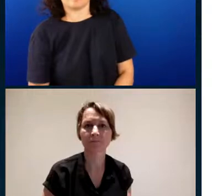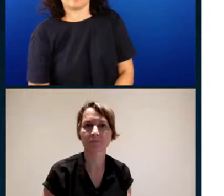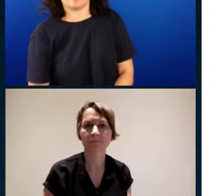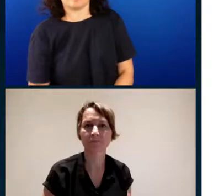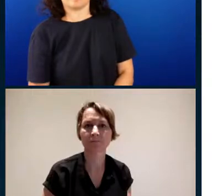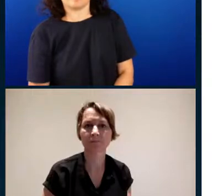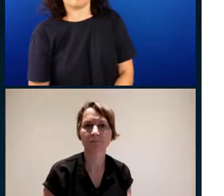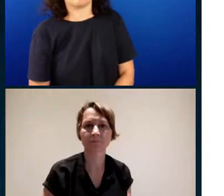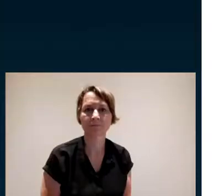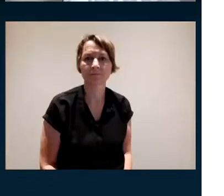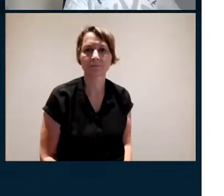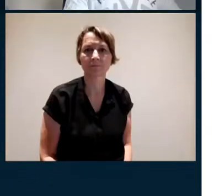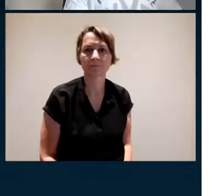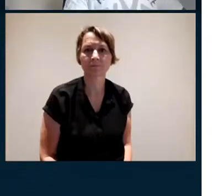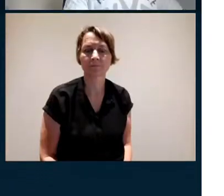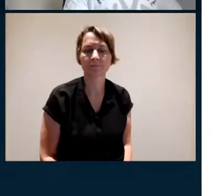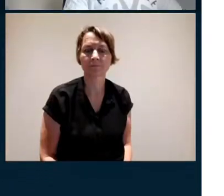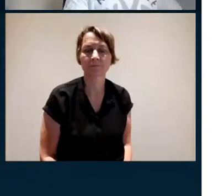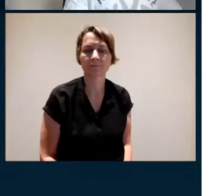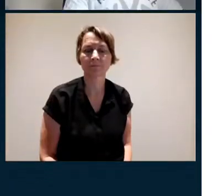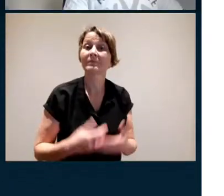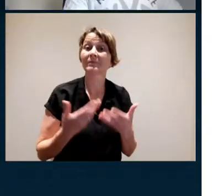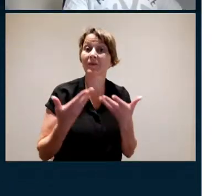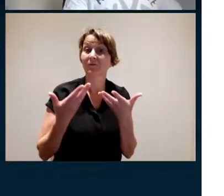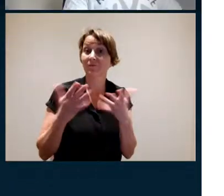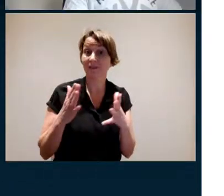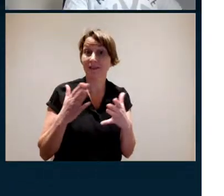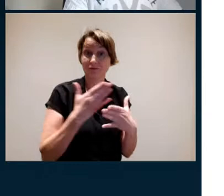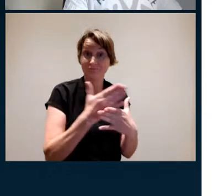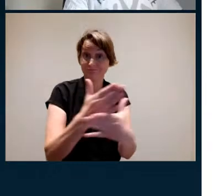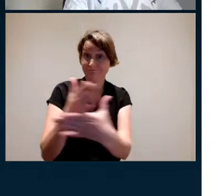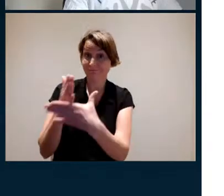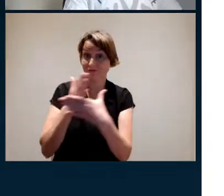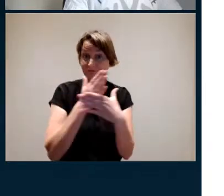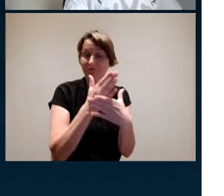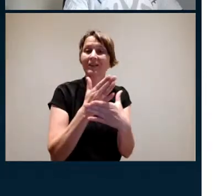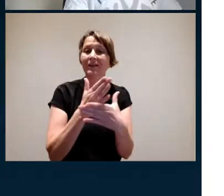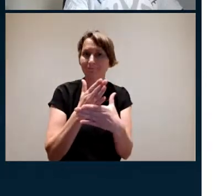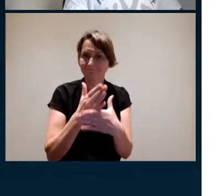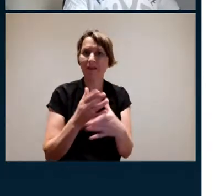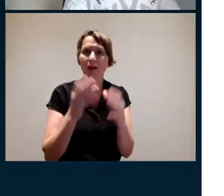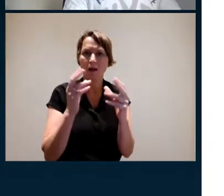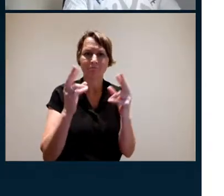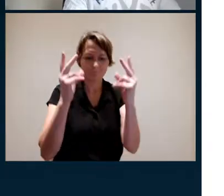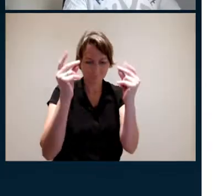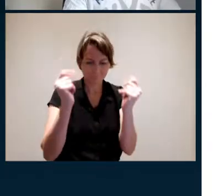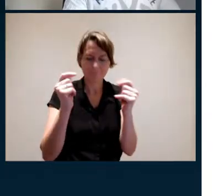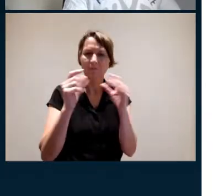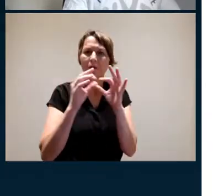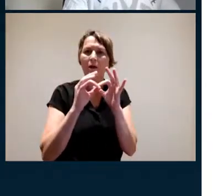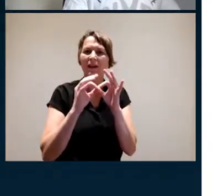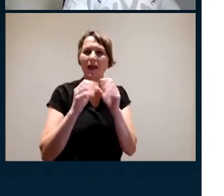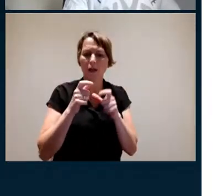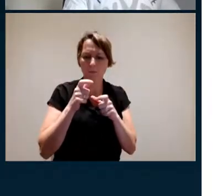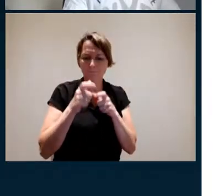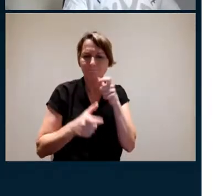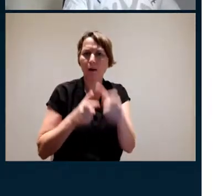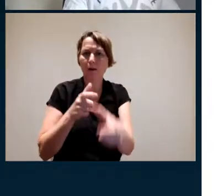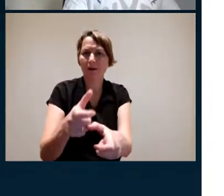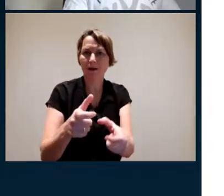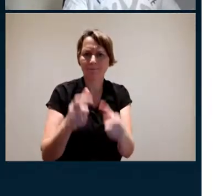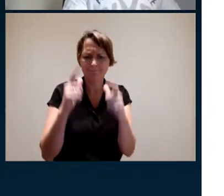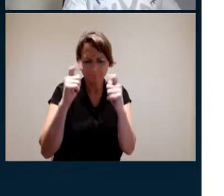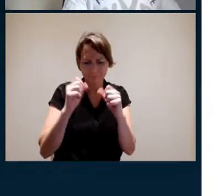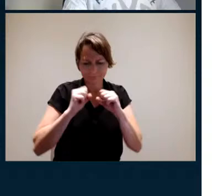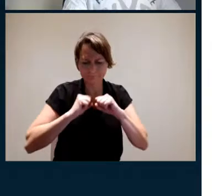All right, so it's all shared. I'm ready to use it within my pipeline. And how do I install it? So just